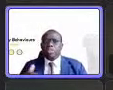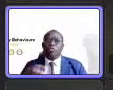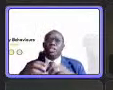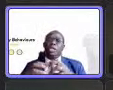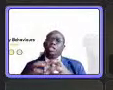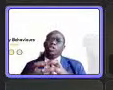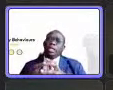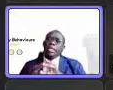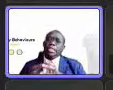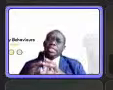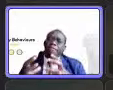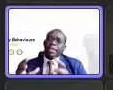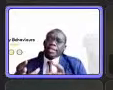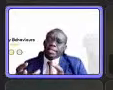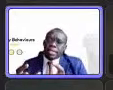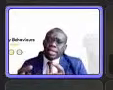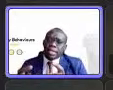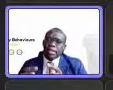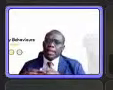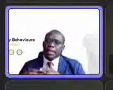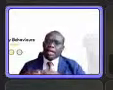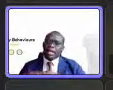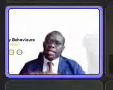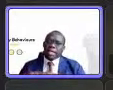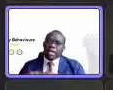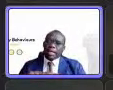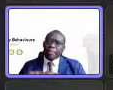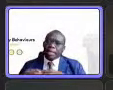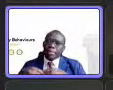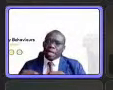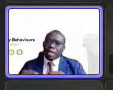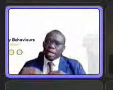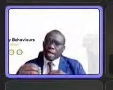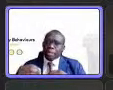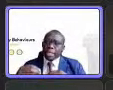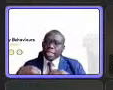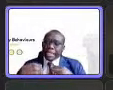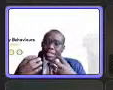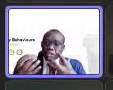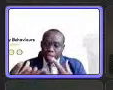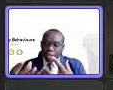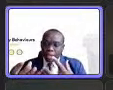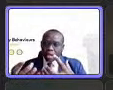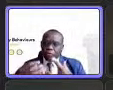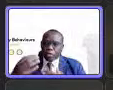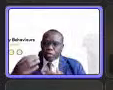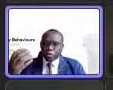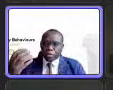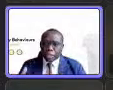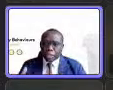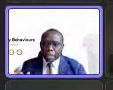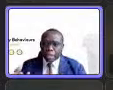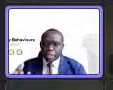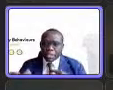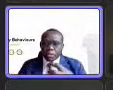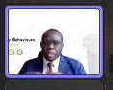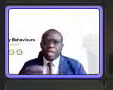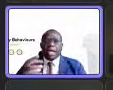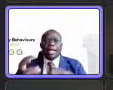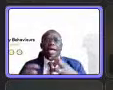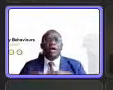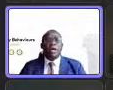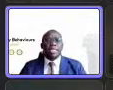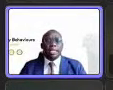for the purposes of ensuring that there's efficacy and making it easy for the